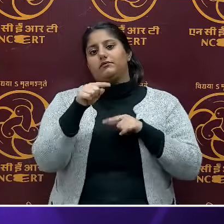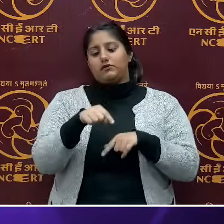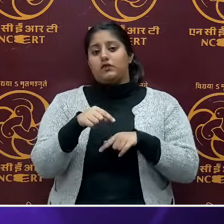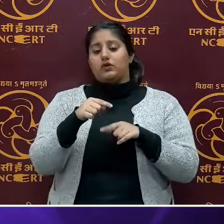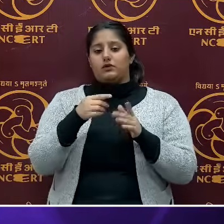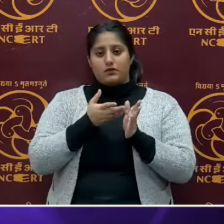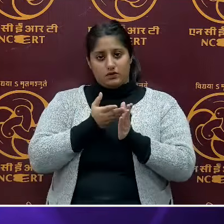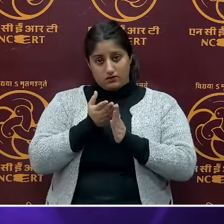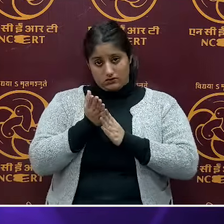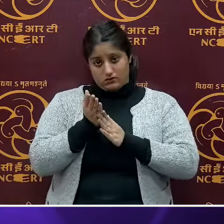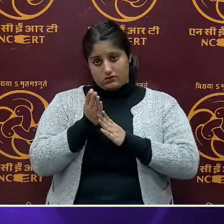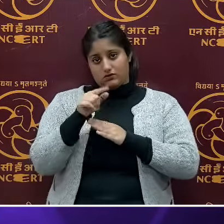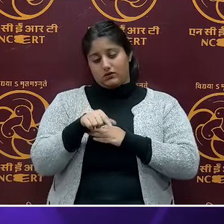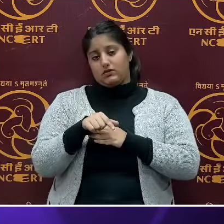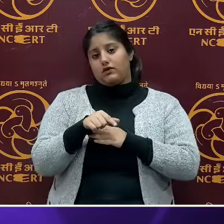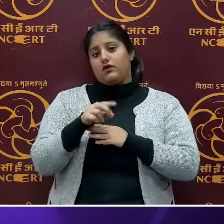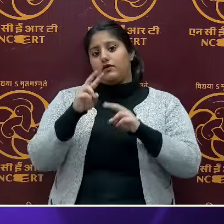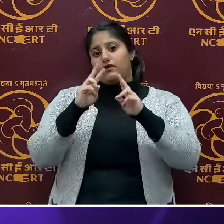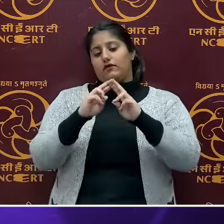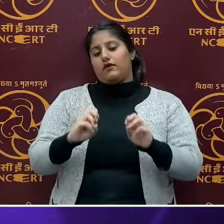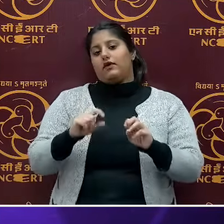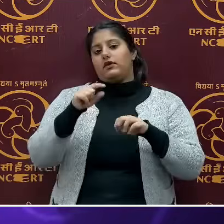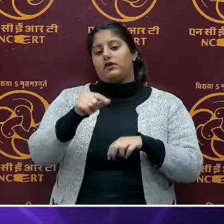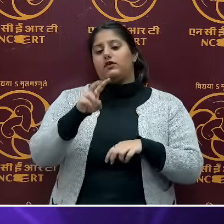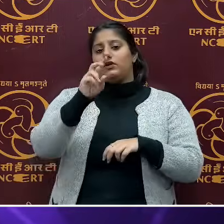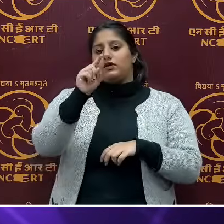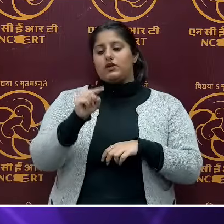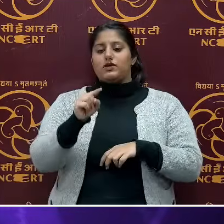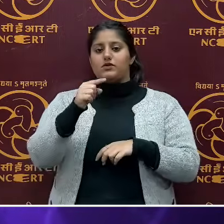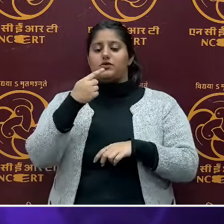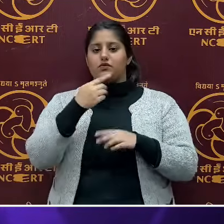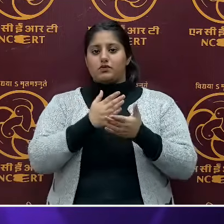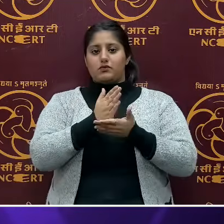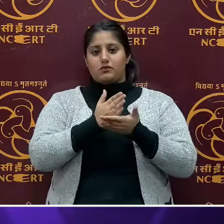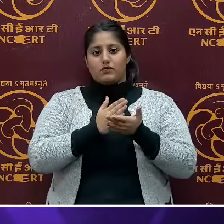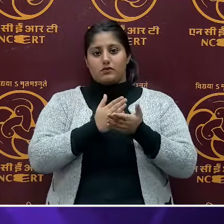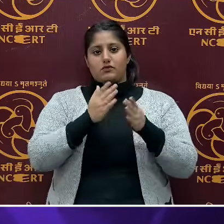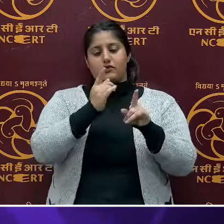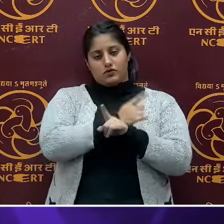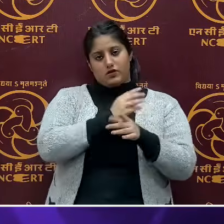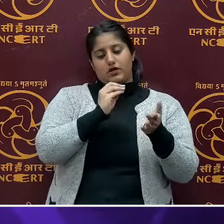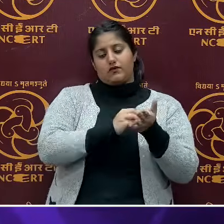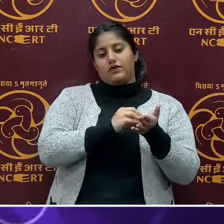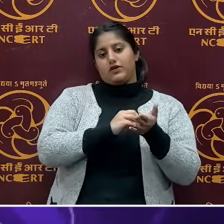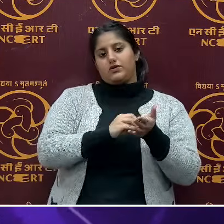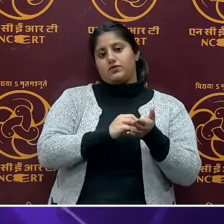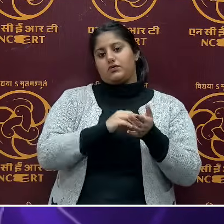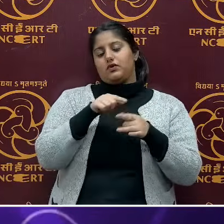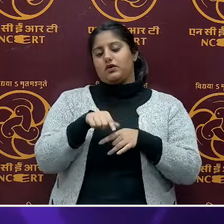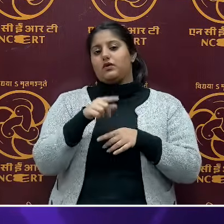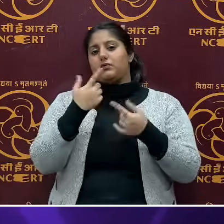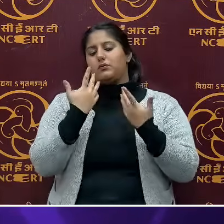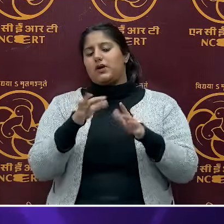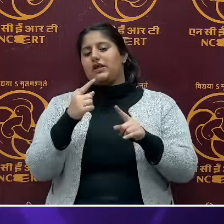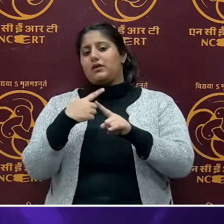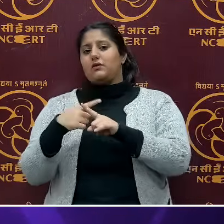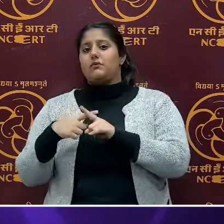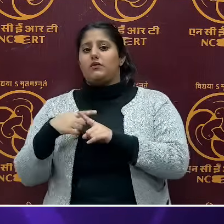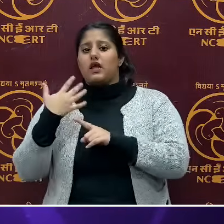are the ways to find out the ratios which are proportional to the given ratio. You can multiply it by any